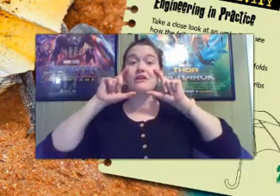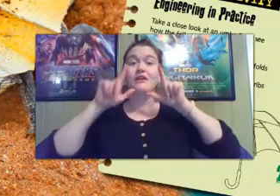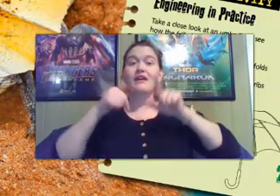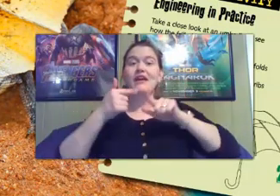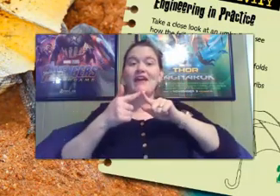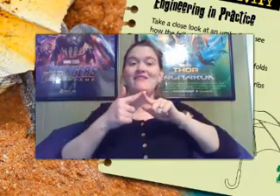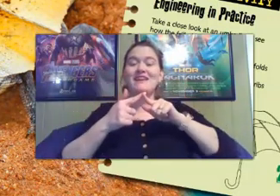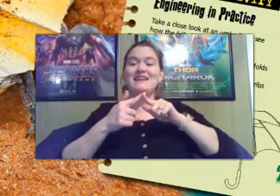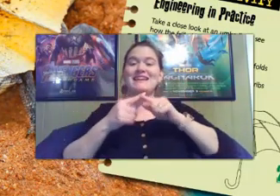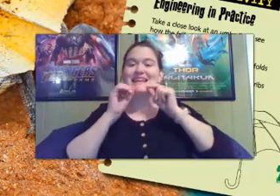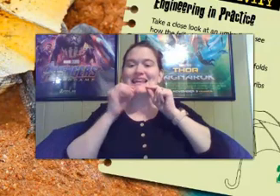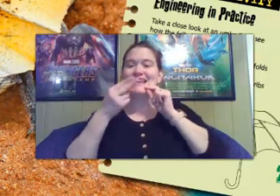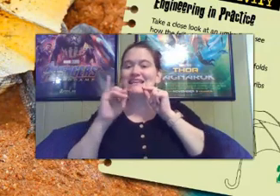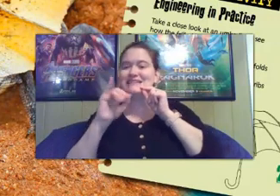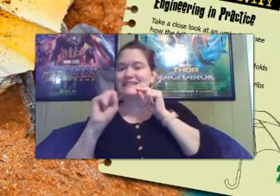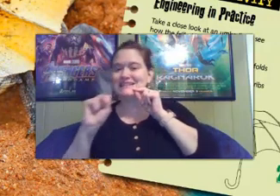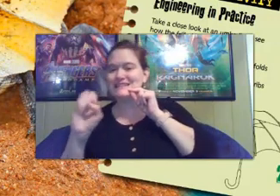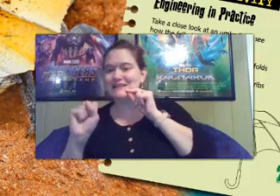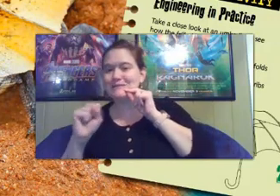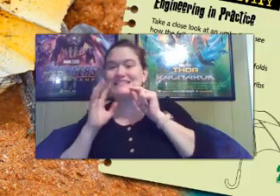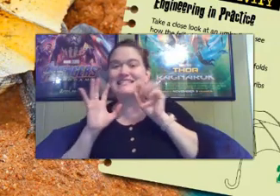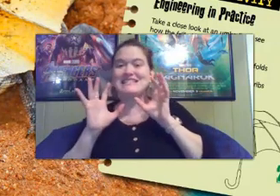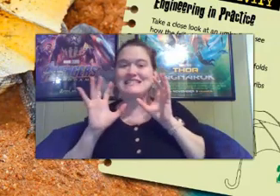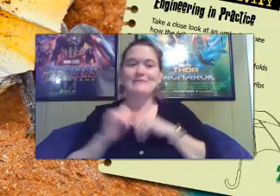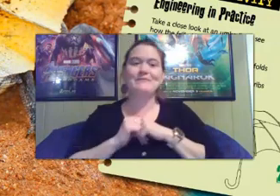mouth, and then it hisses.